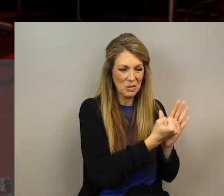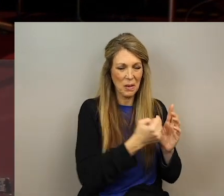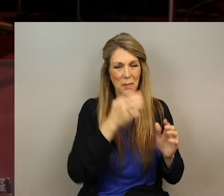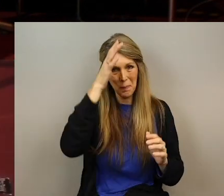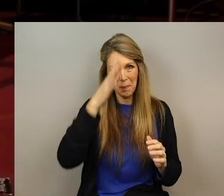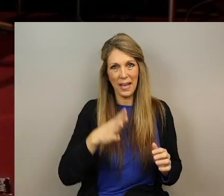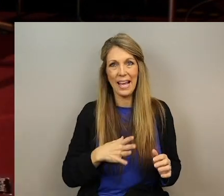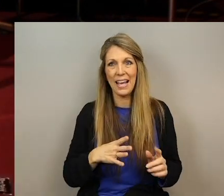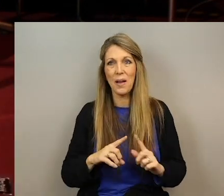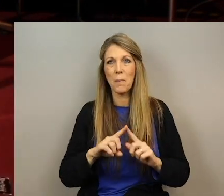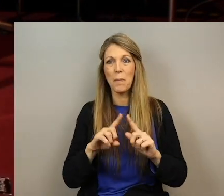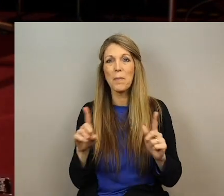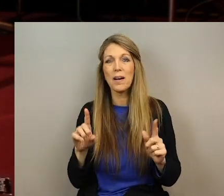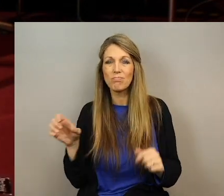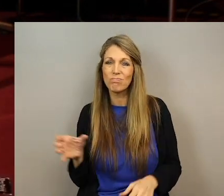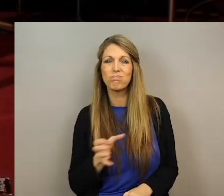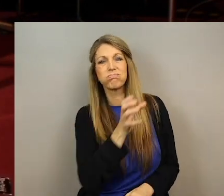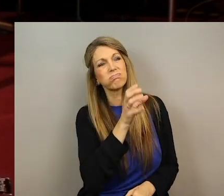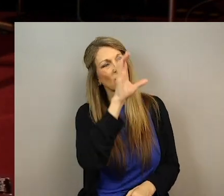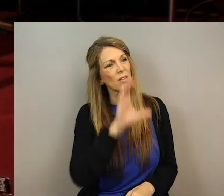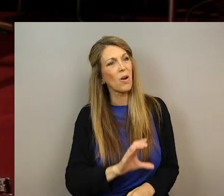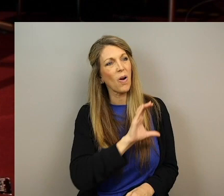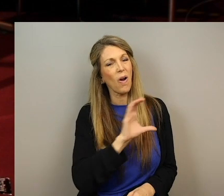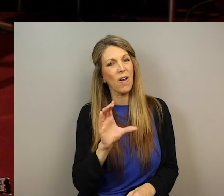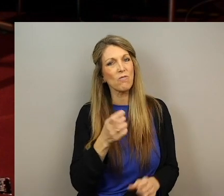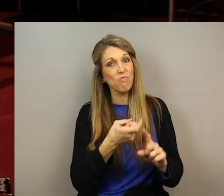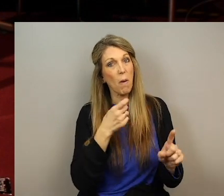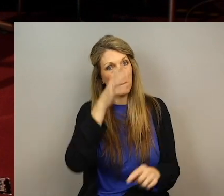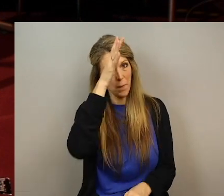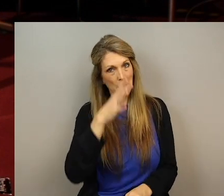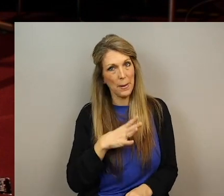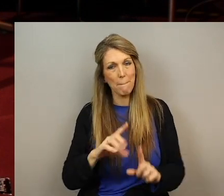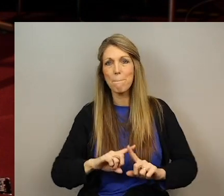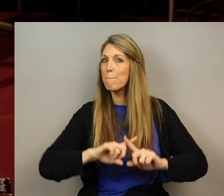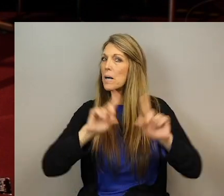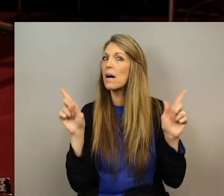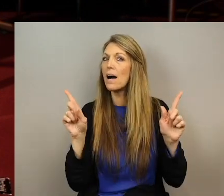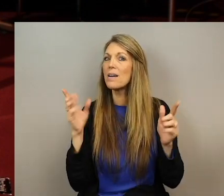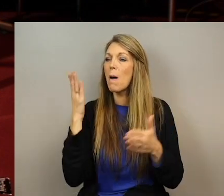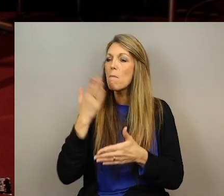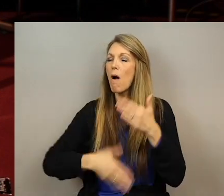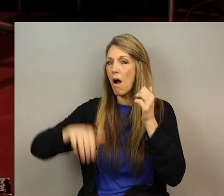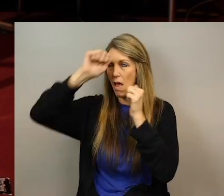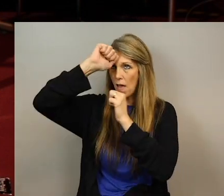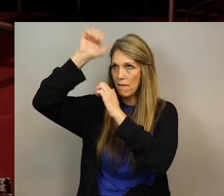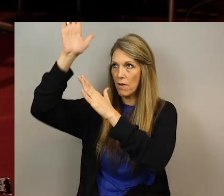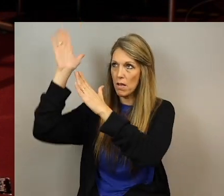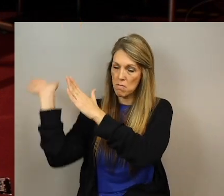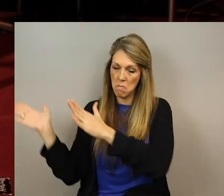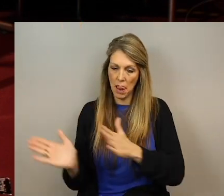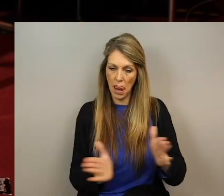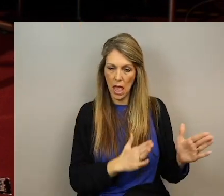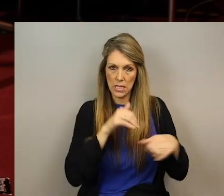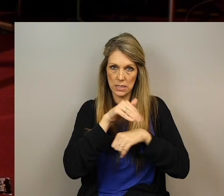lawless men. So Jesus was put on the cross at the hands of men, but it is part of God's plan, the Father's plan in sending